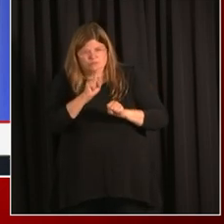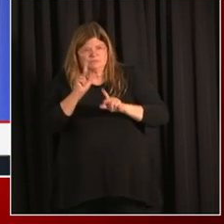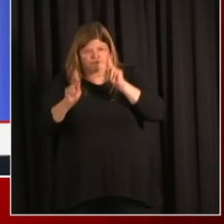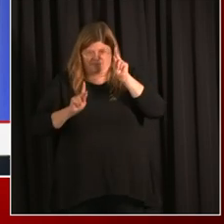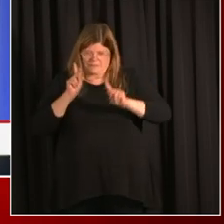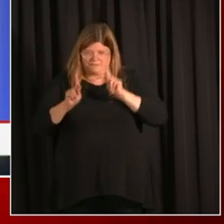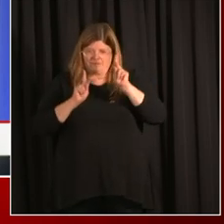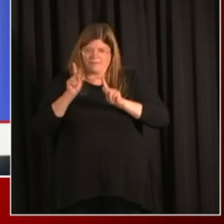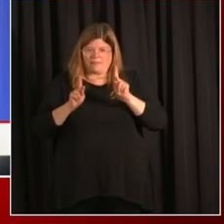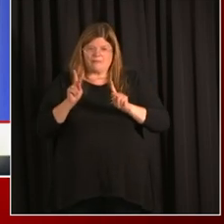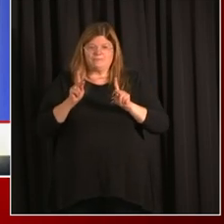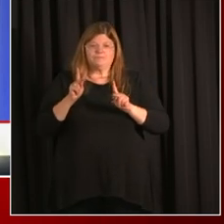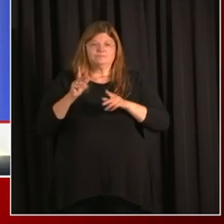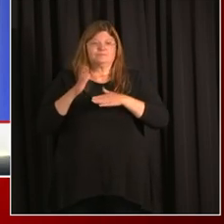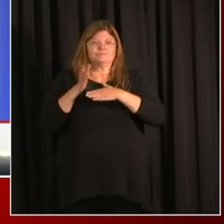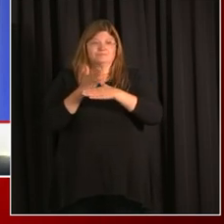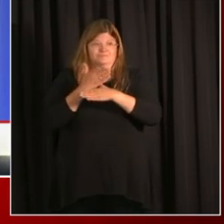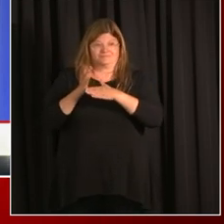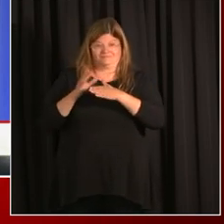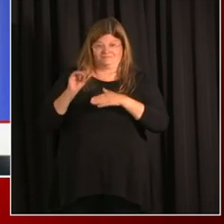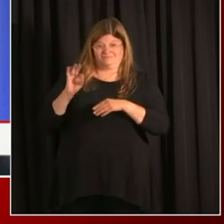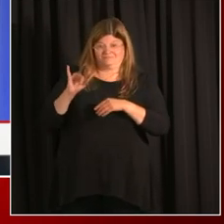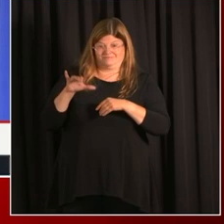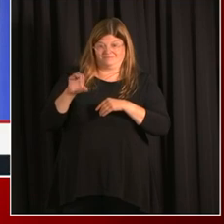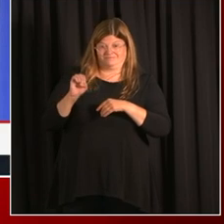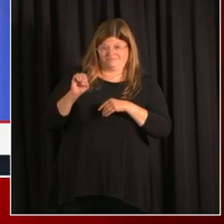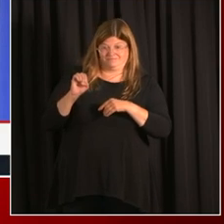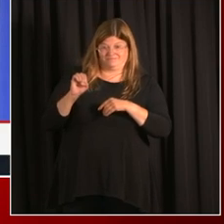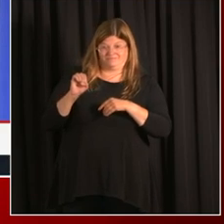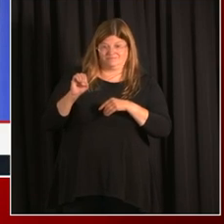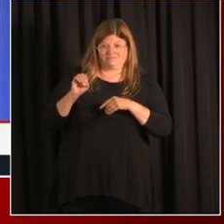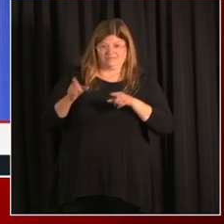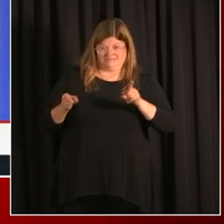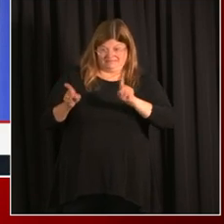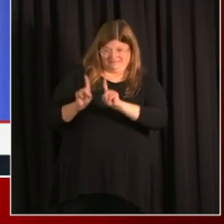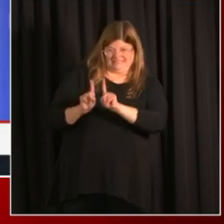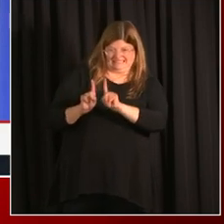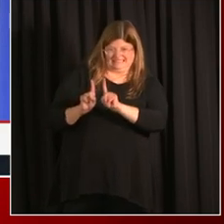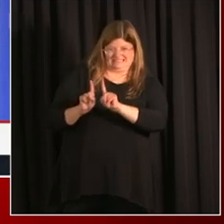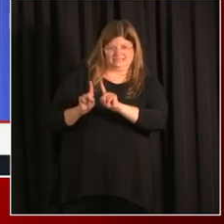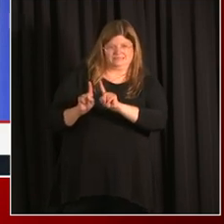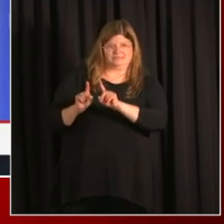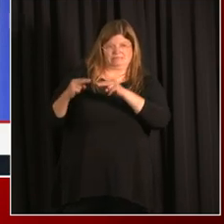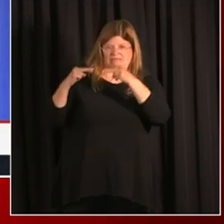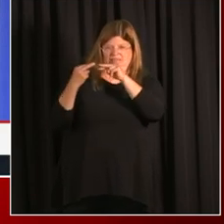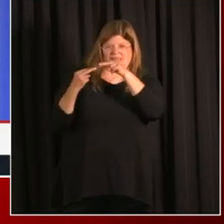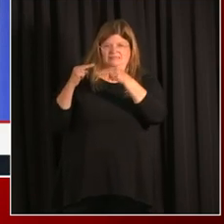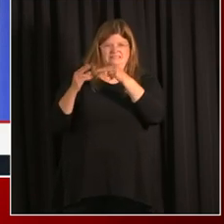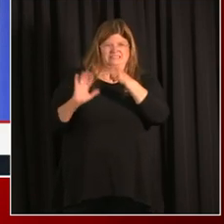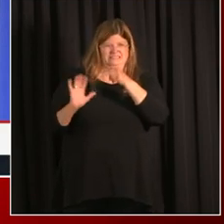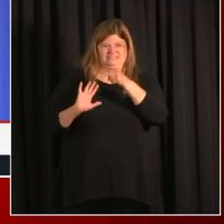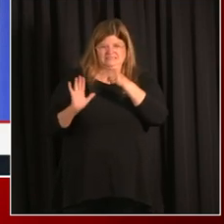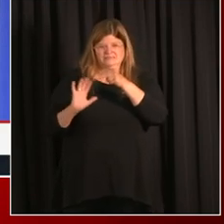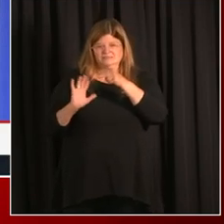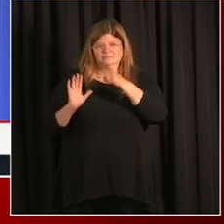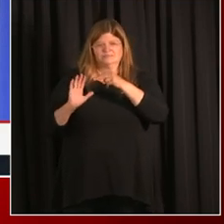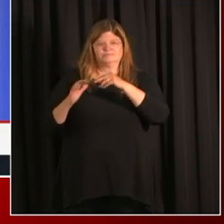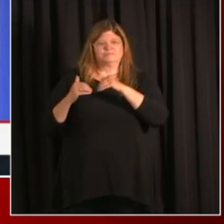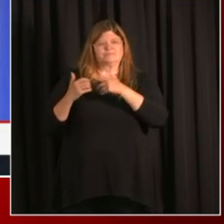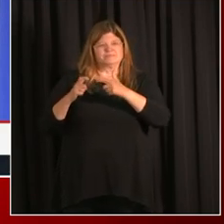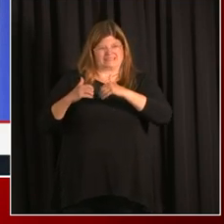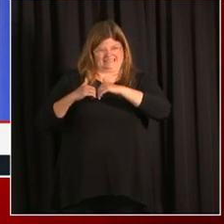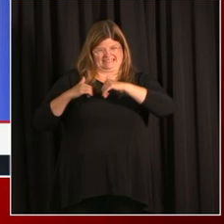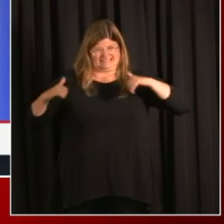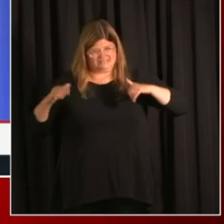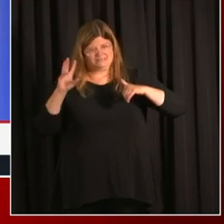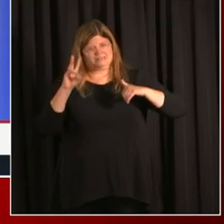people, if they share office spaces, that they are back to back instead of facing each other, that spaces are 6 feet apart,